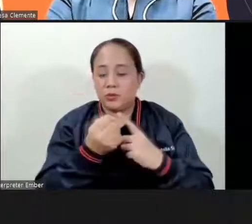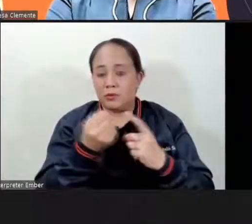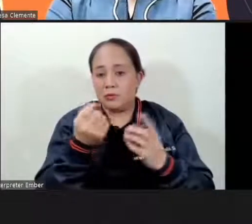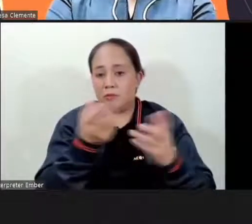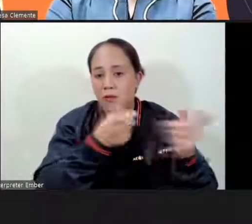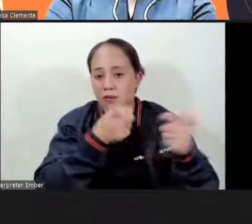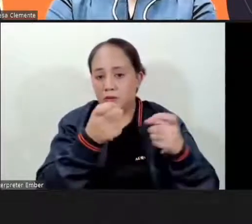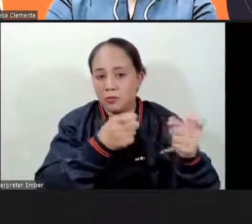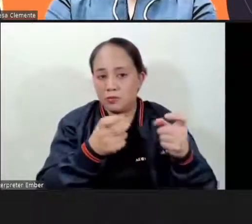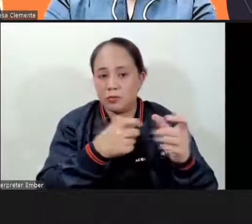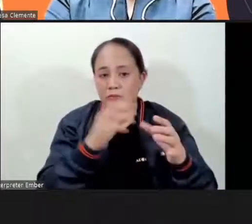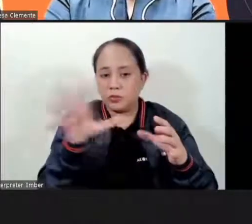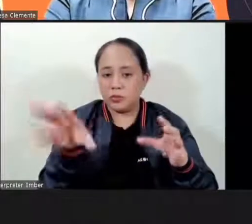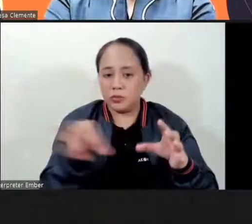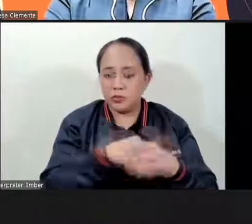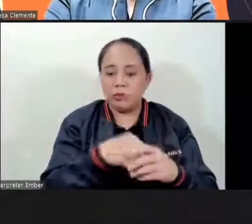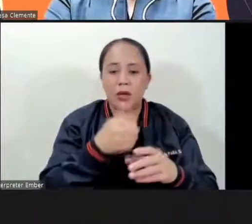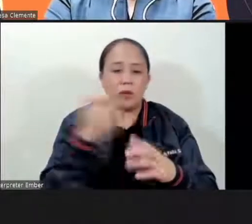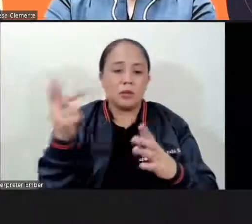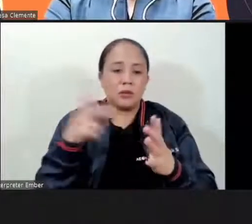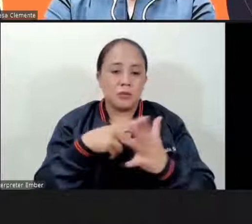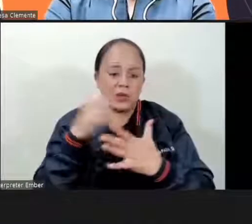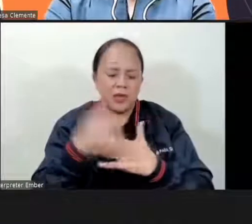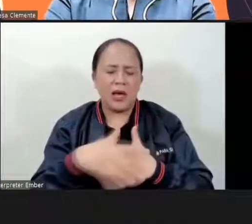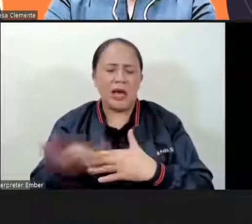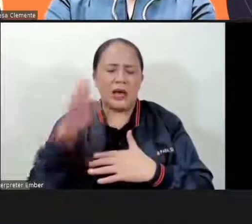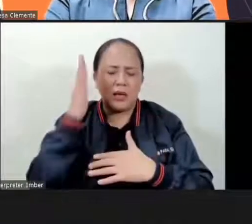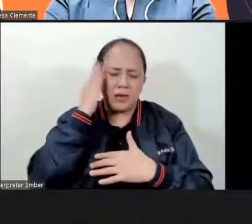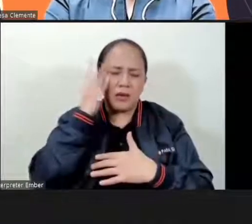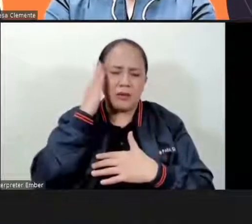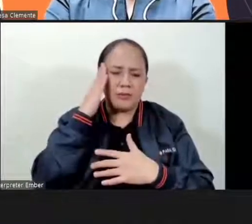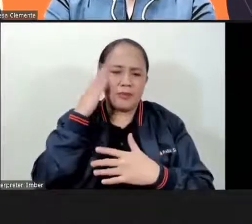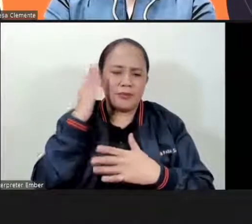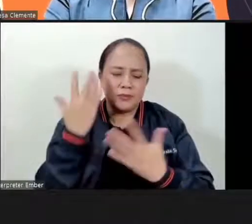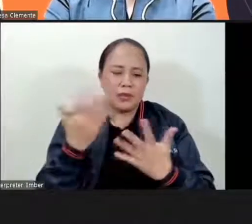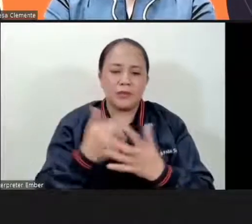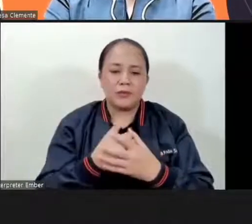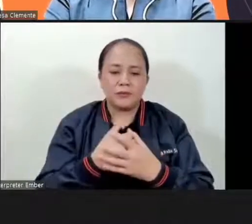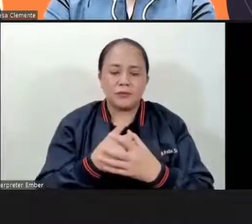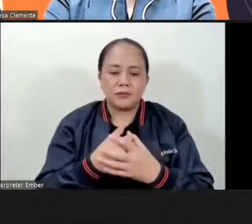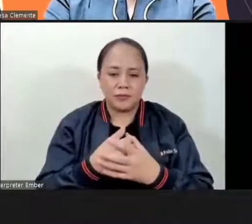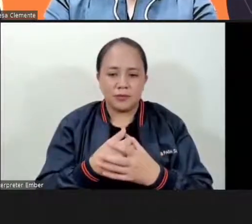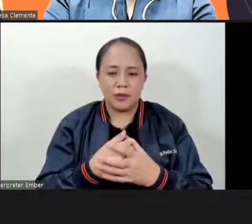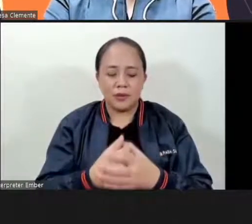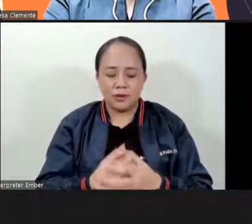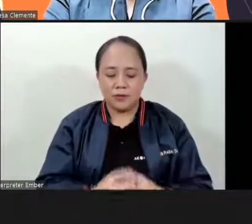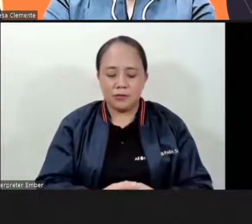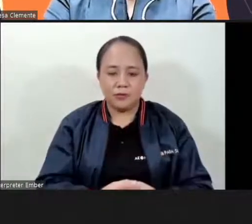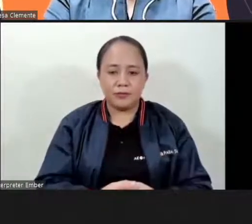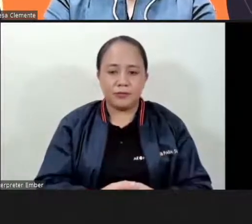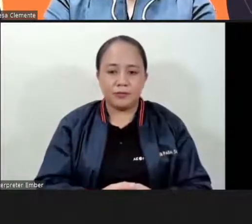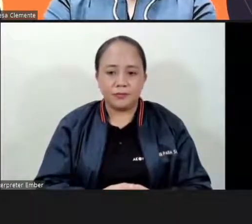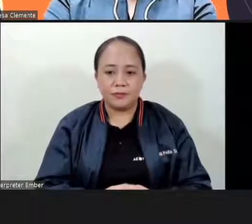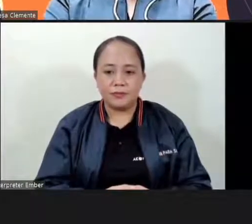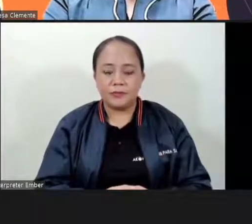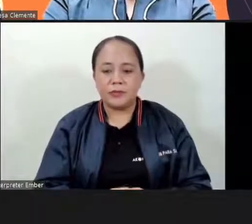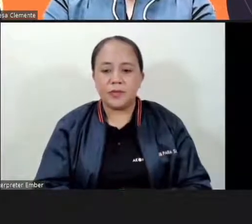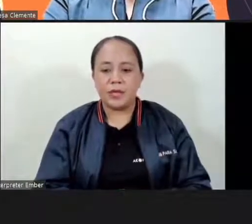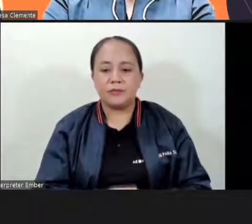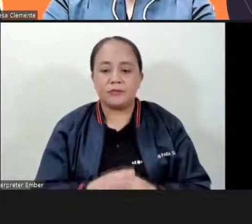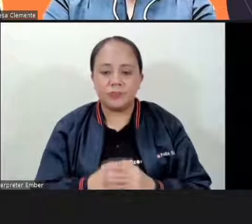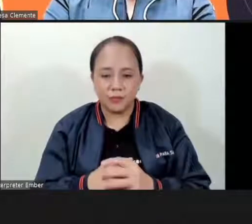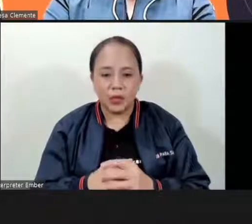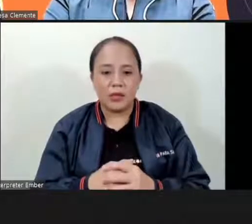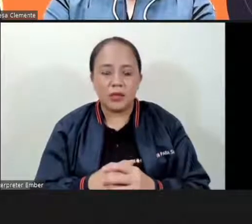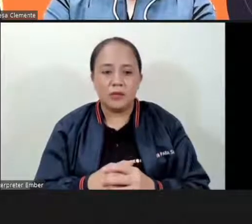ginagawa nila, may iba pang mga proyekto, alam natin yon, no? And they are